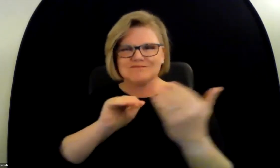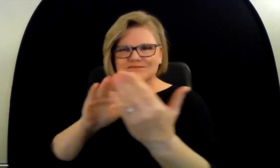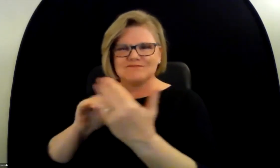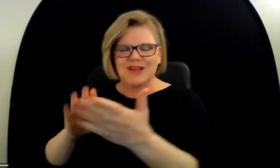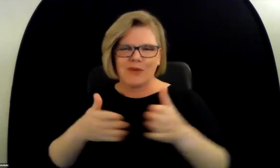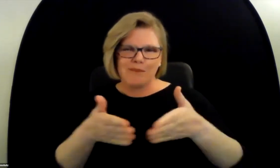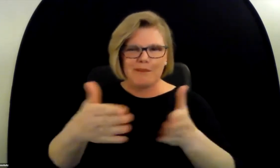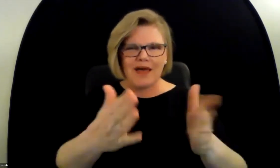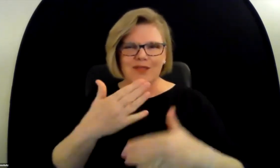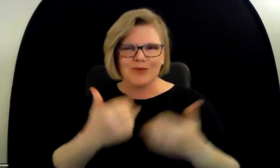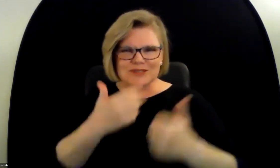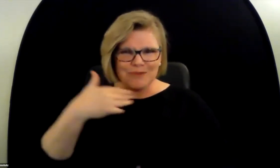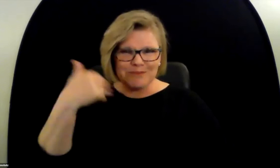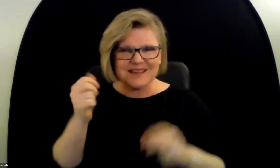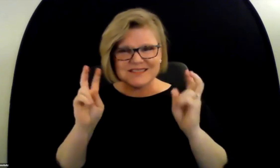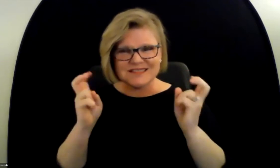for them?